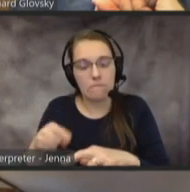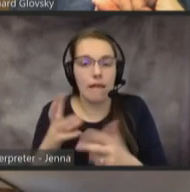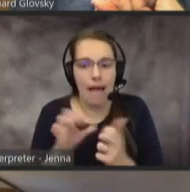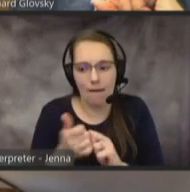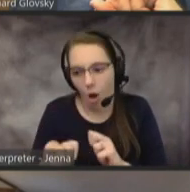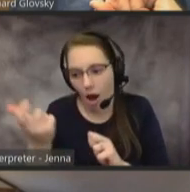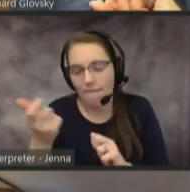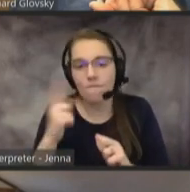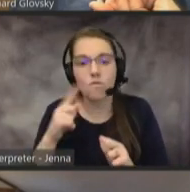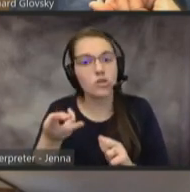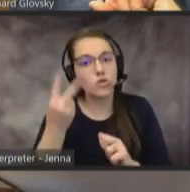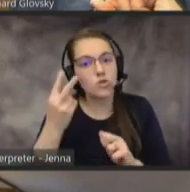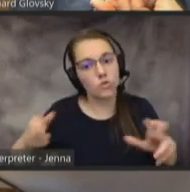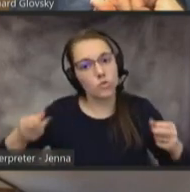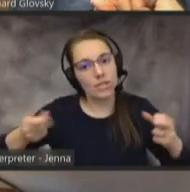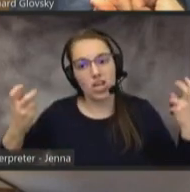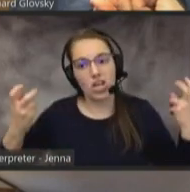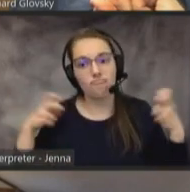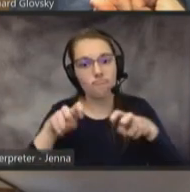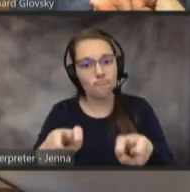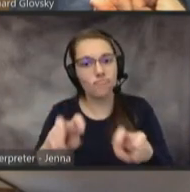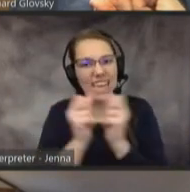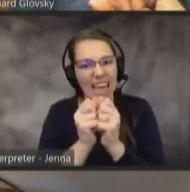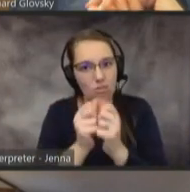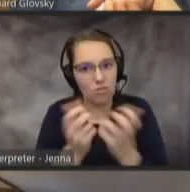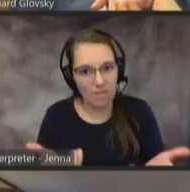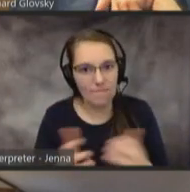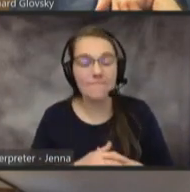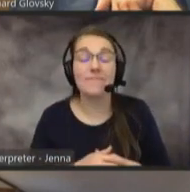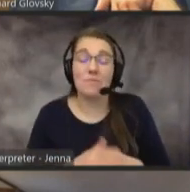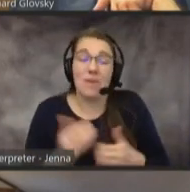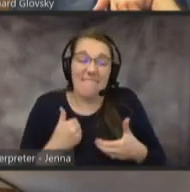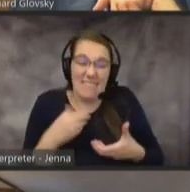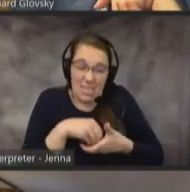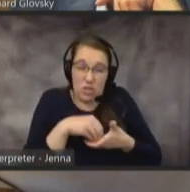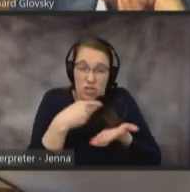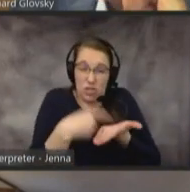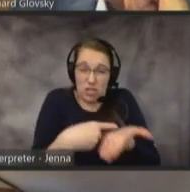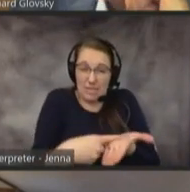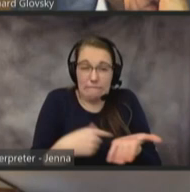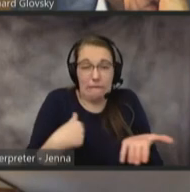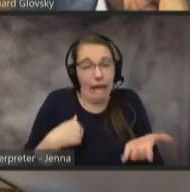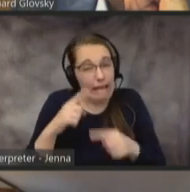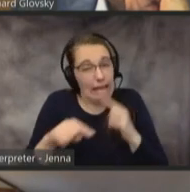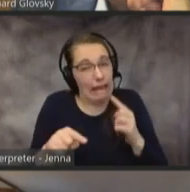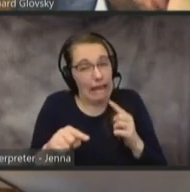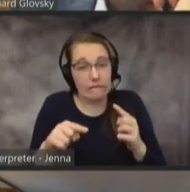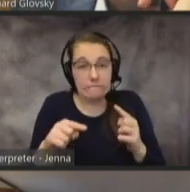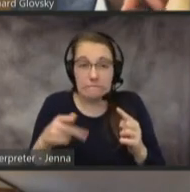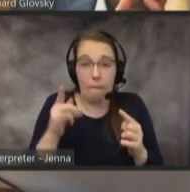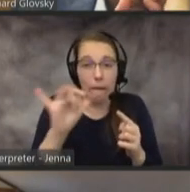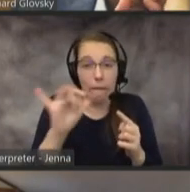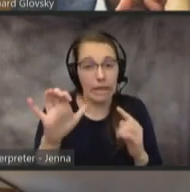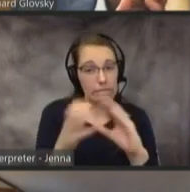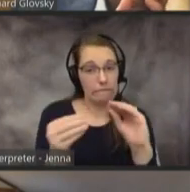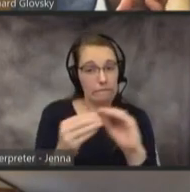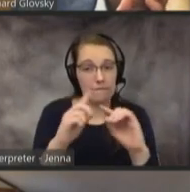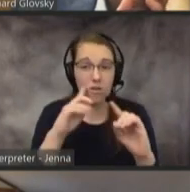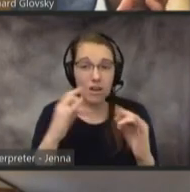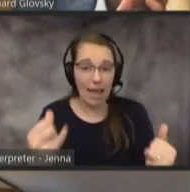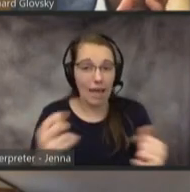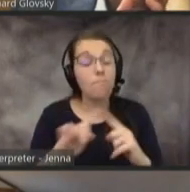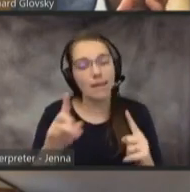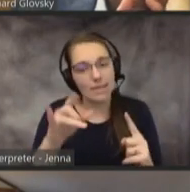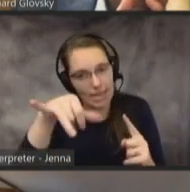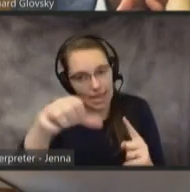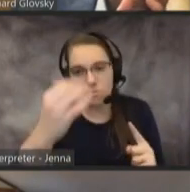having conversations internally. So I don't have anything more that I can kind of add at this point, but it is a conversation that we are